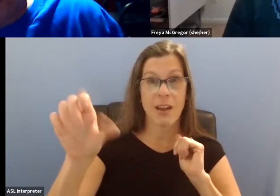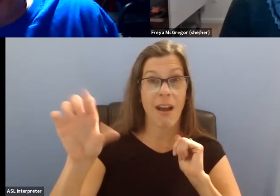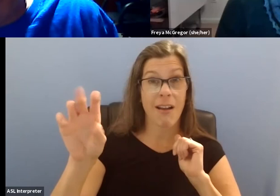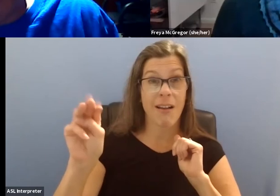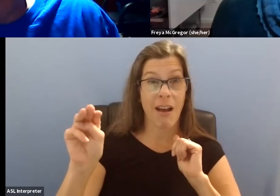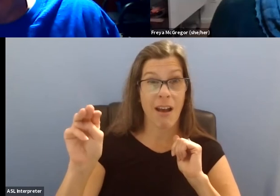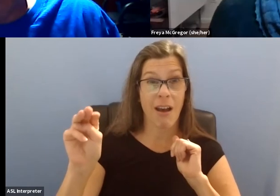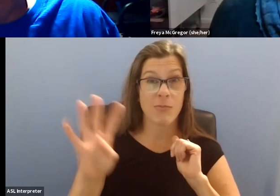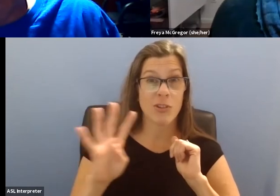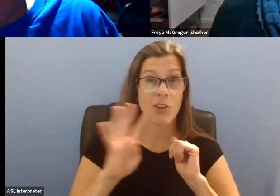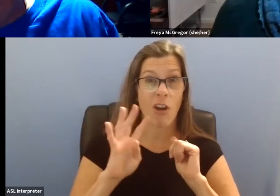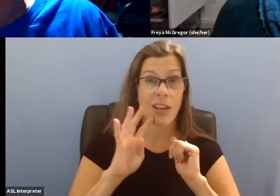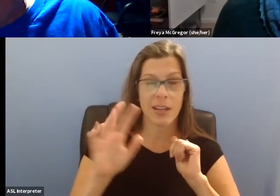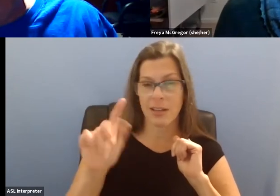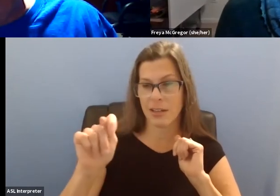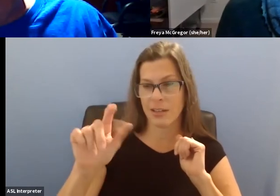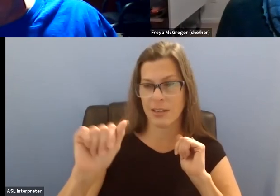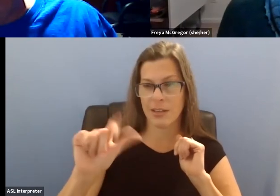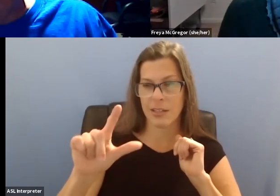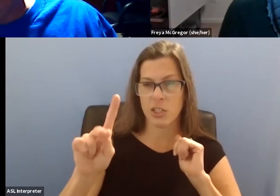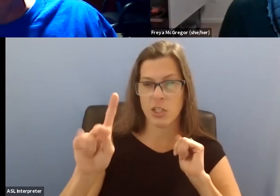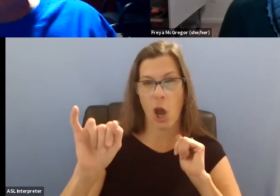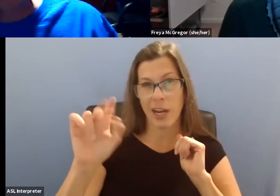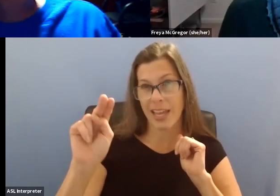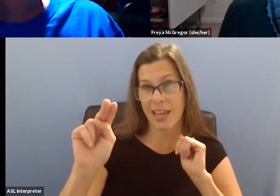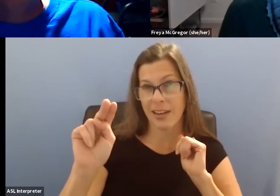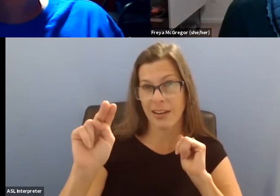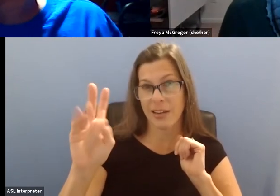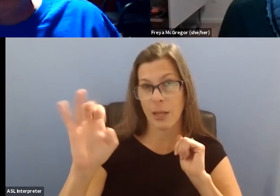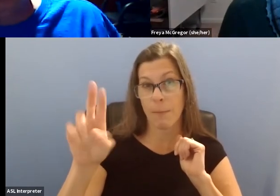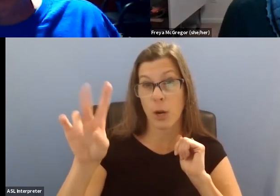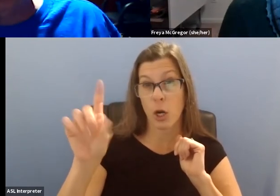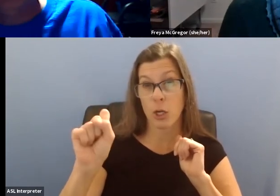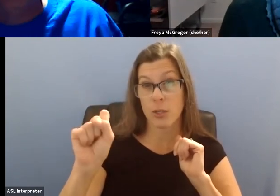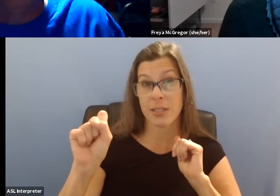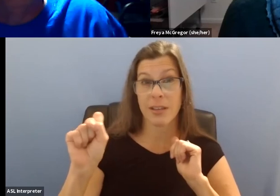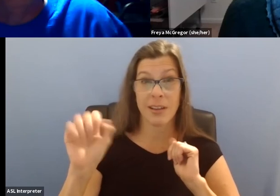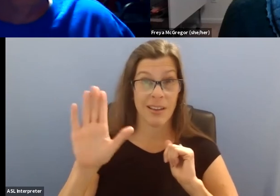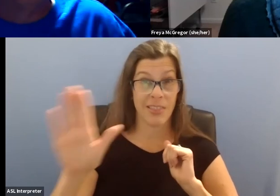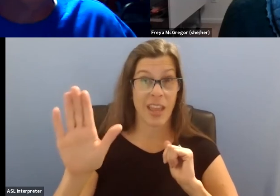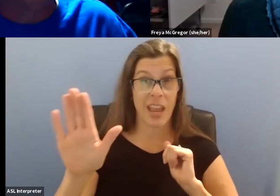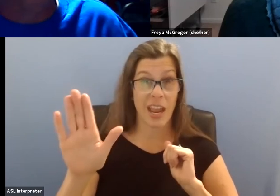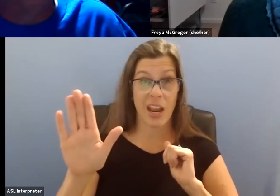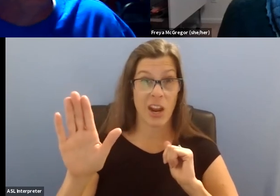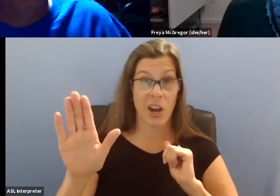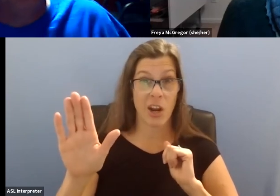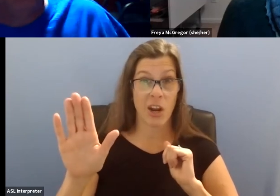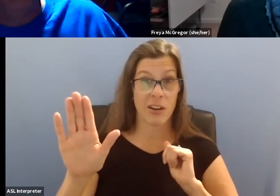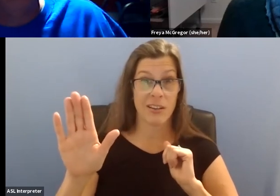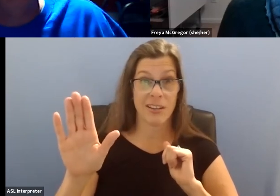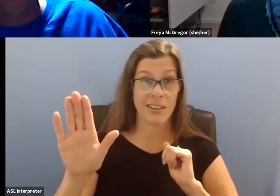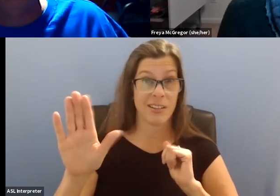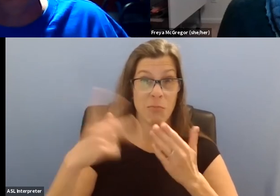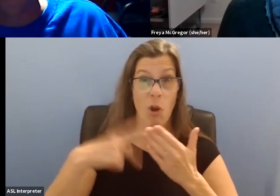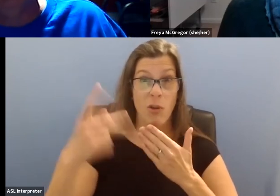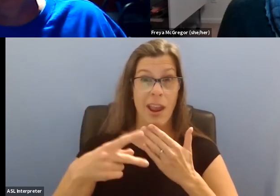talking birds.com. They're on like their 780th, um, episode. And